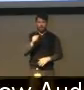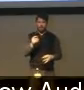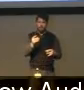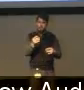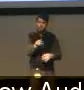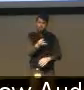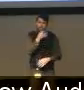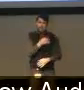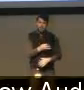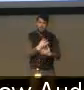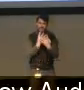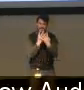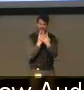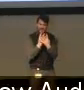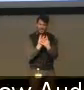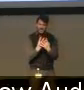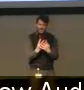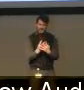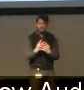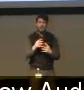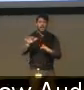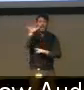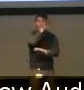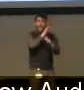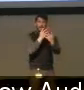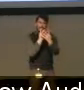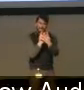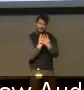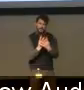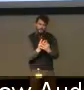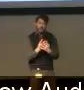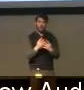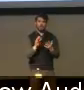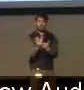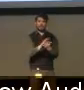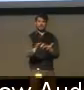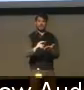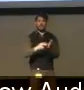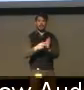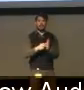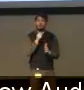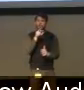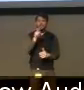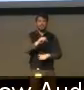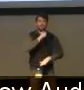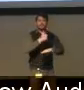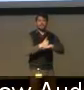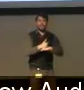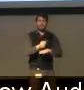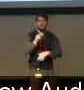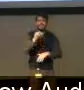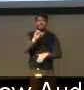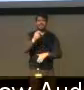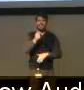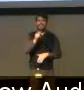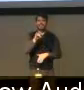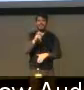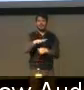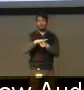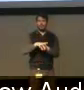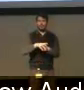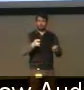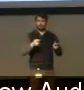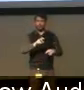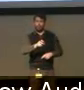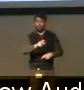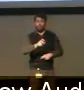particulate matter to increase the number of negative pressure rooms that we have so that we can get as many patients as possible in the safest locations. And you'll, I think,